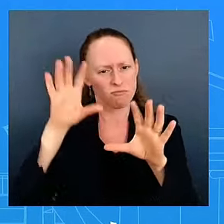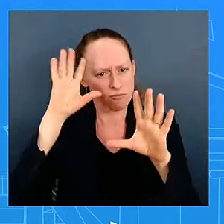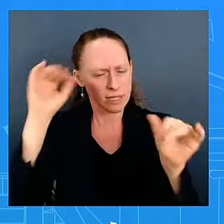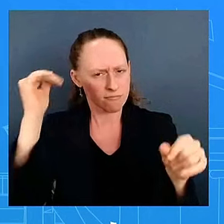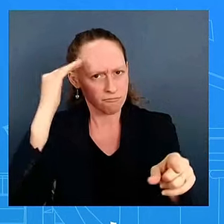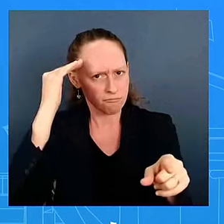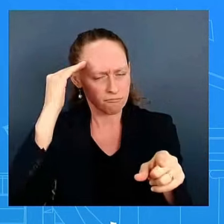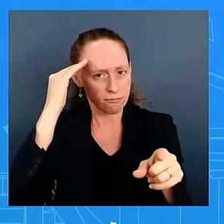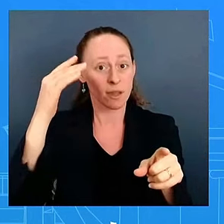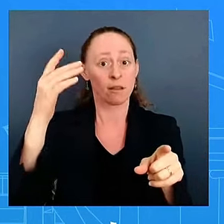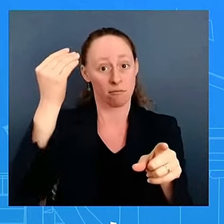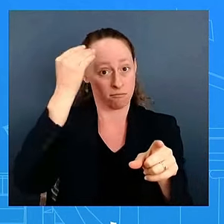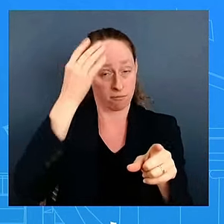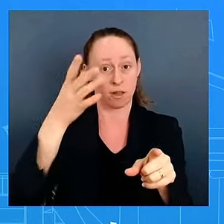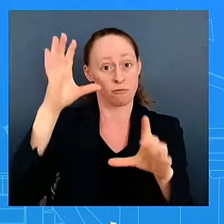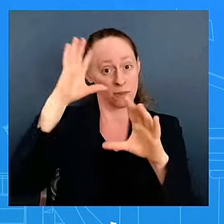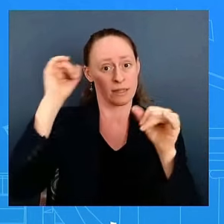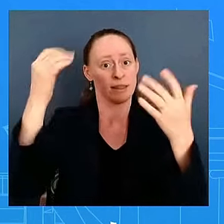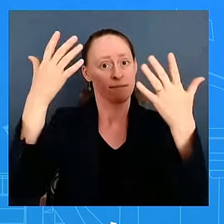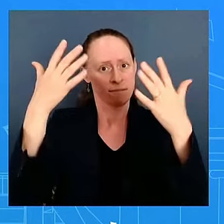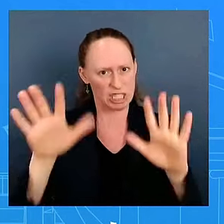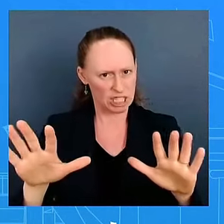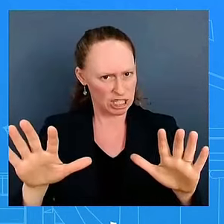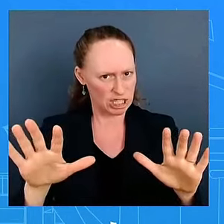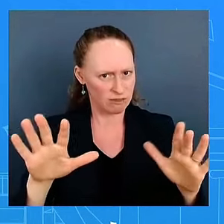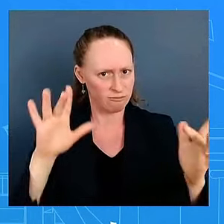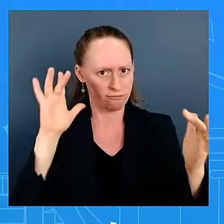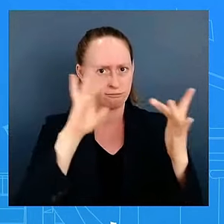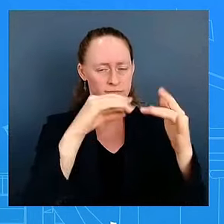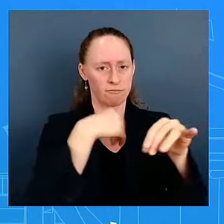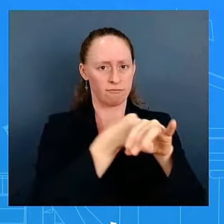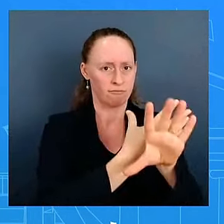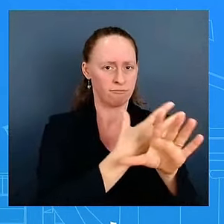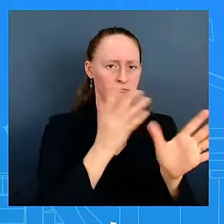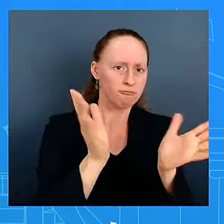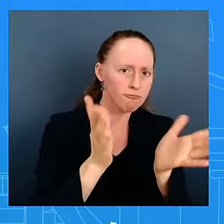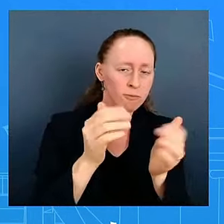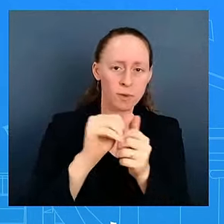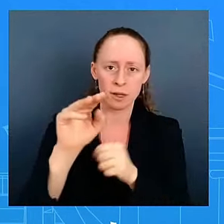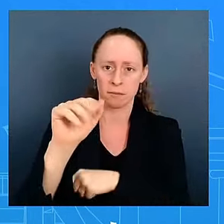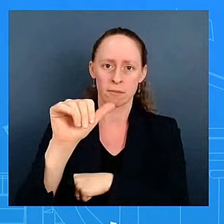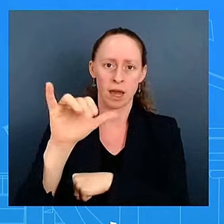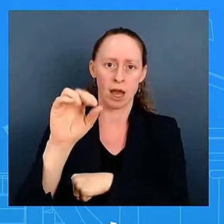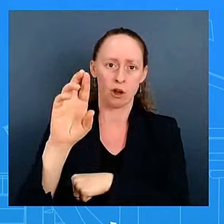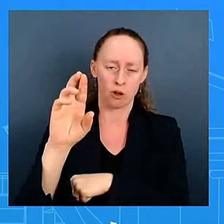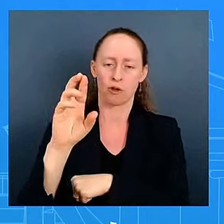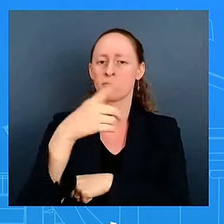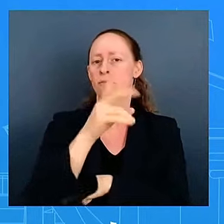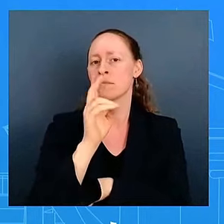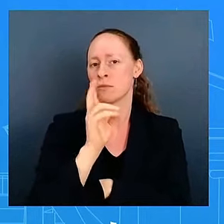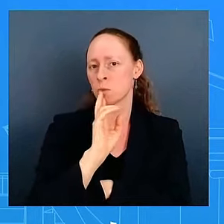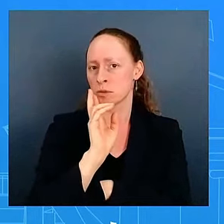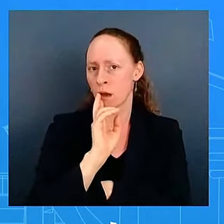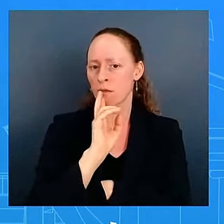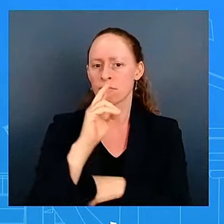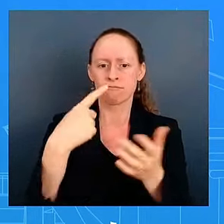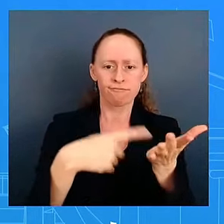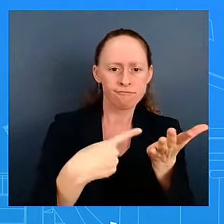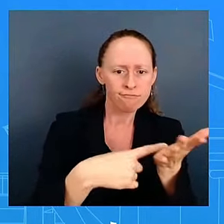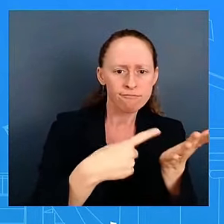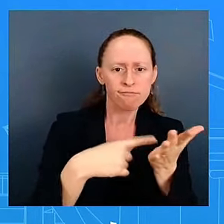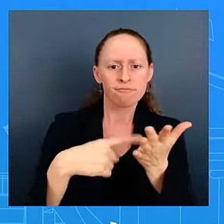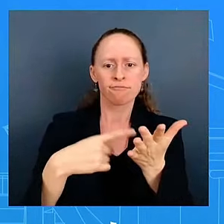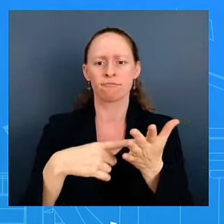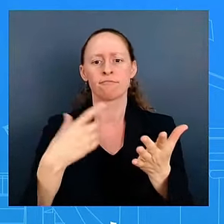Harris County Judge Lena Hidalgo about the impacts of Hurricane Beryl, and they both asked for help from